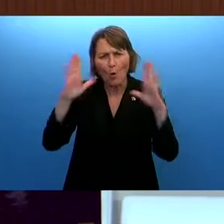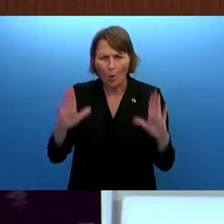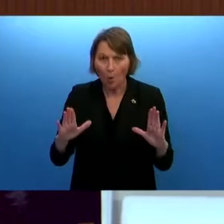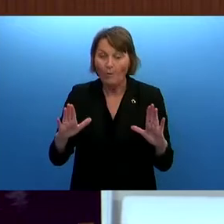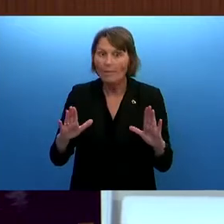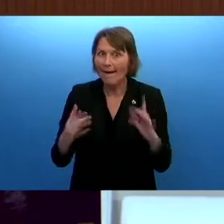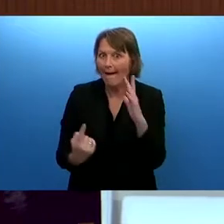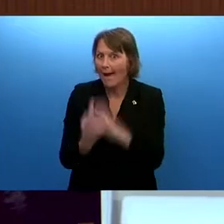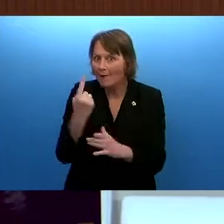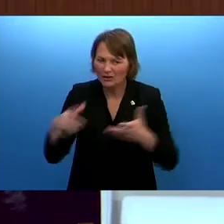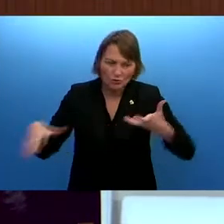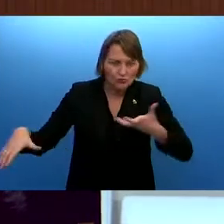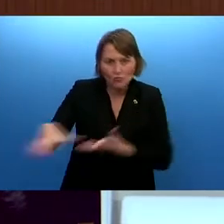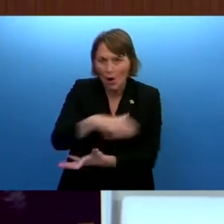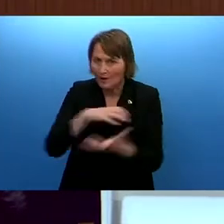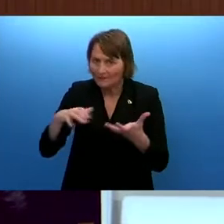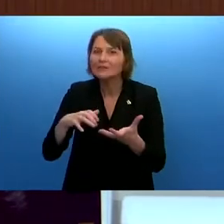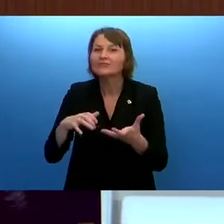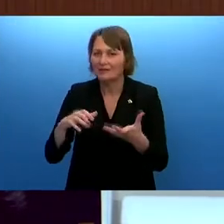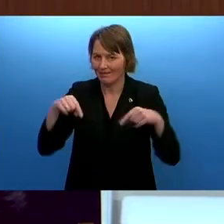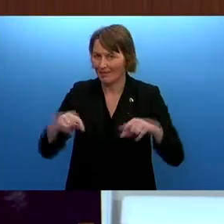in the expertise present on our panel today.